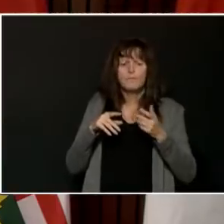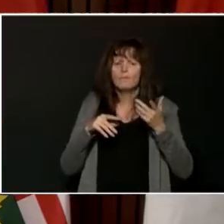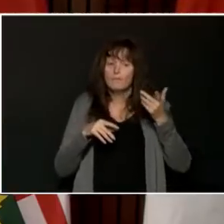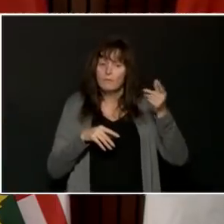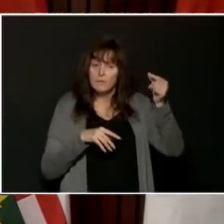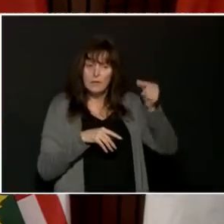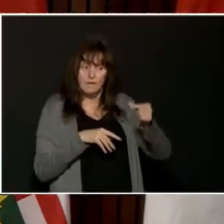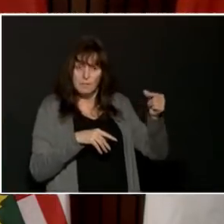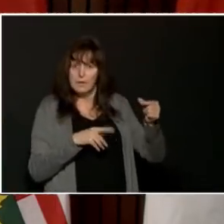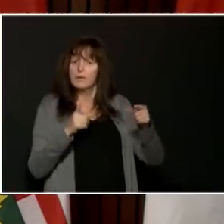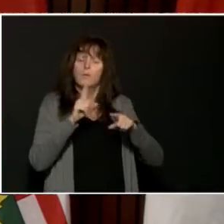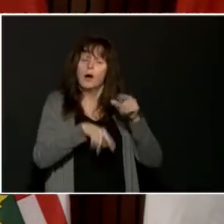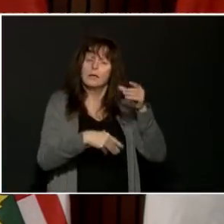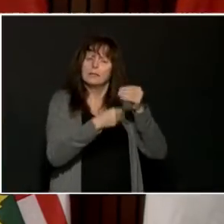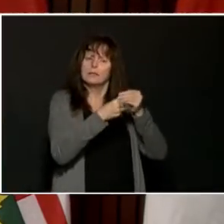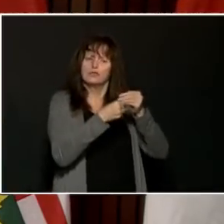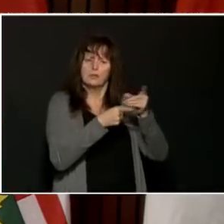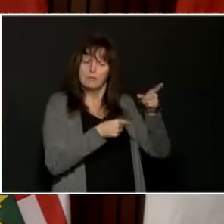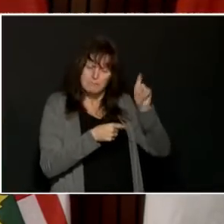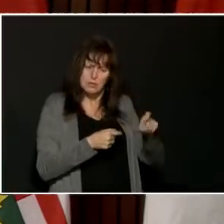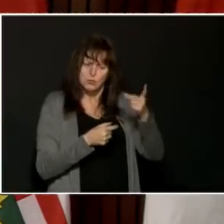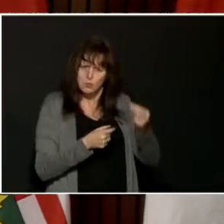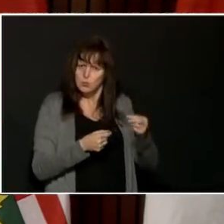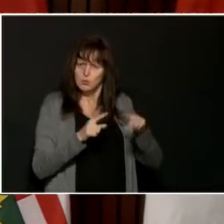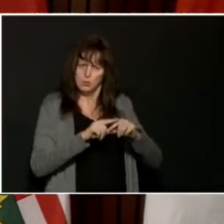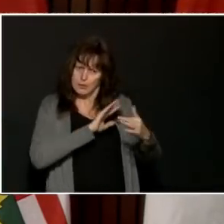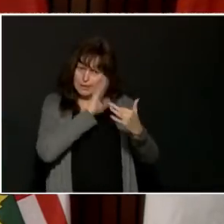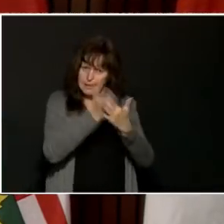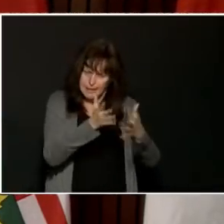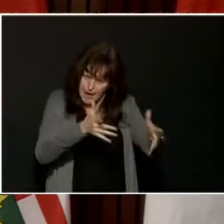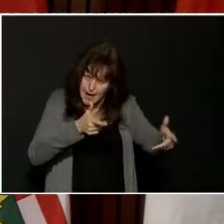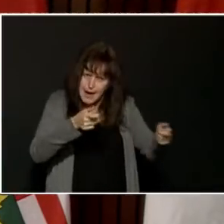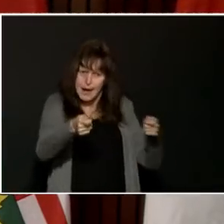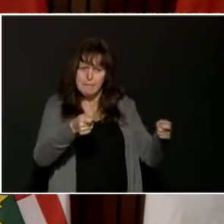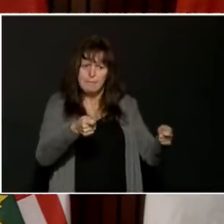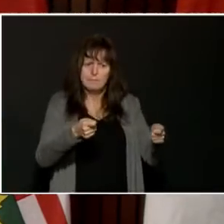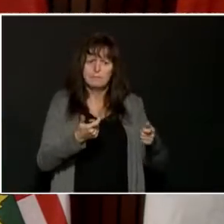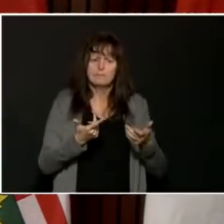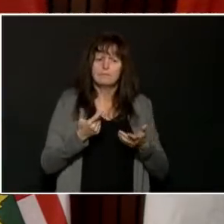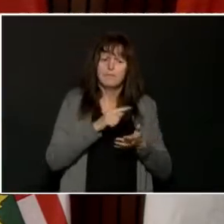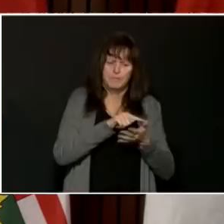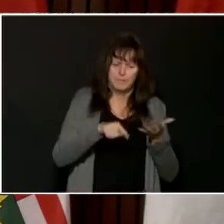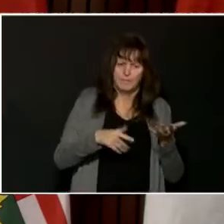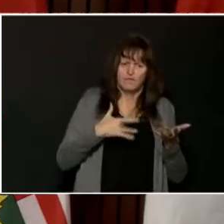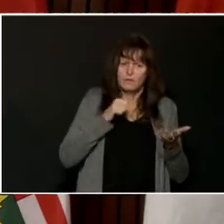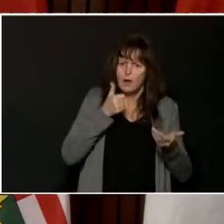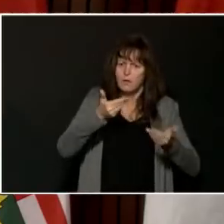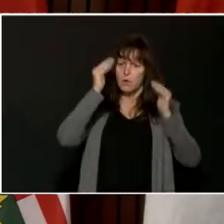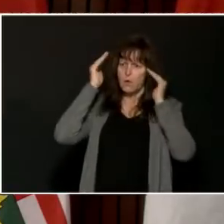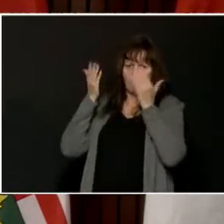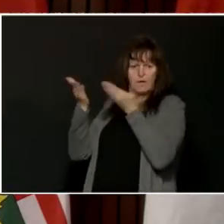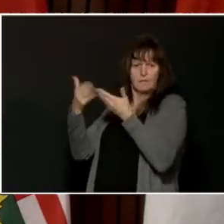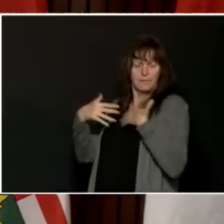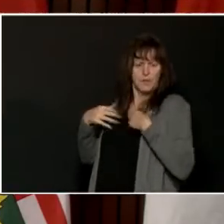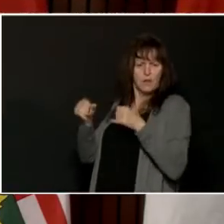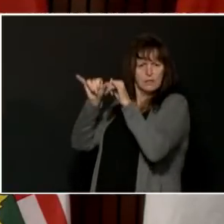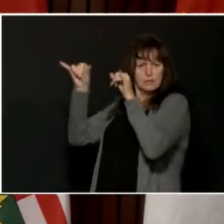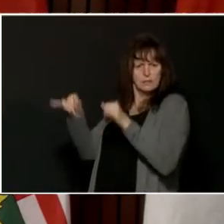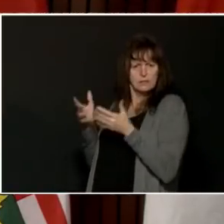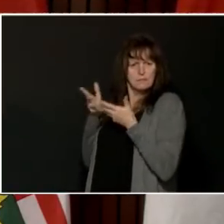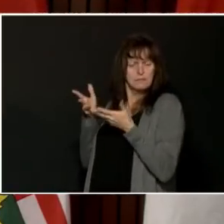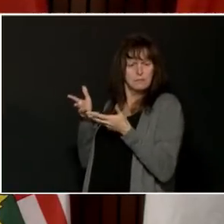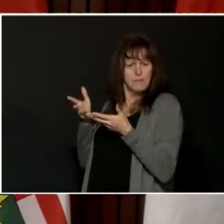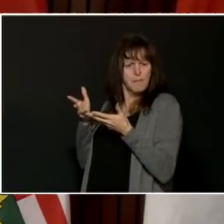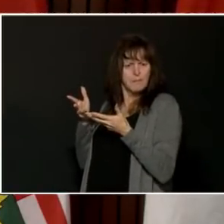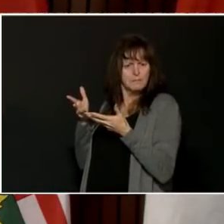in order to, blunt the wave to a degree where we don't overwhelm the hospitals? And if I can also add on just about the airborne nature of